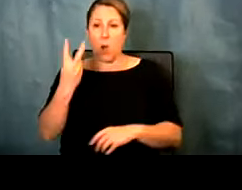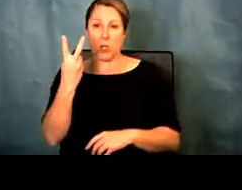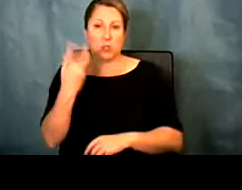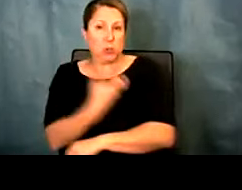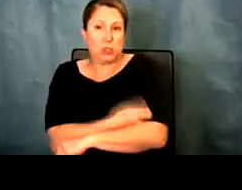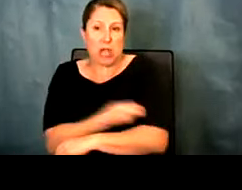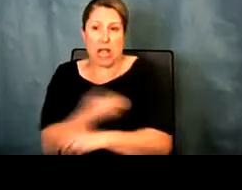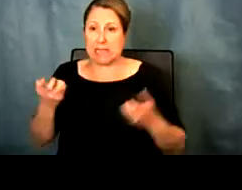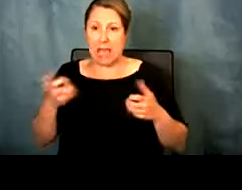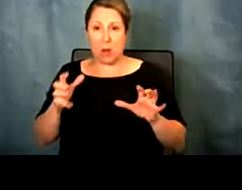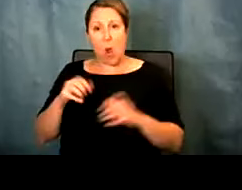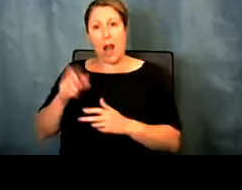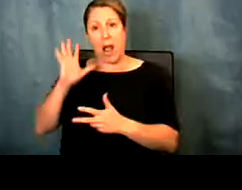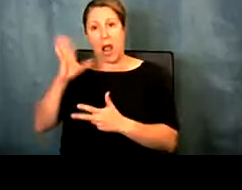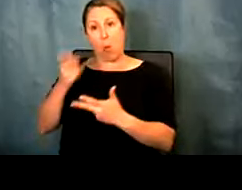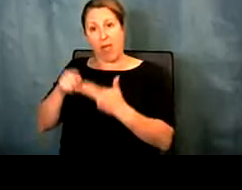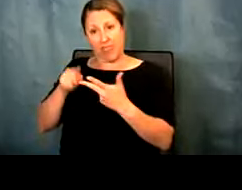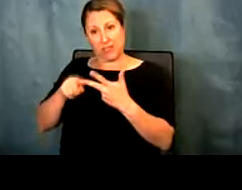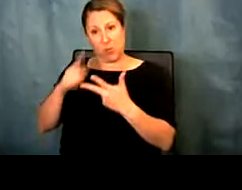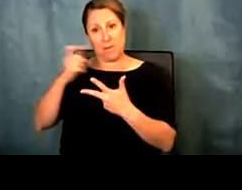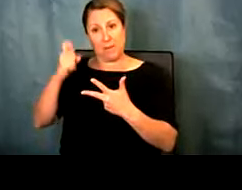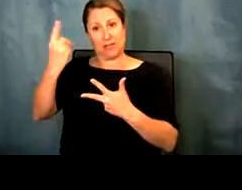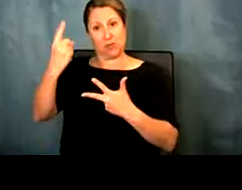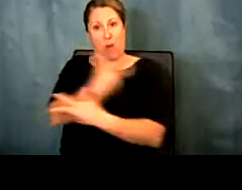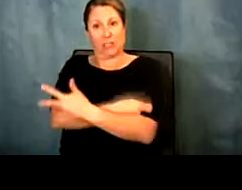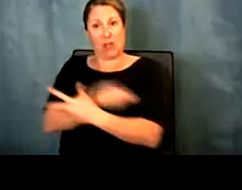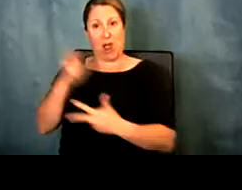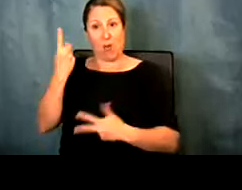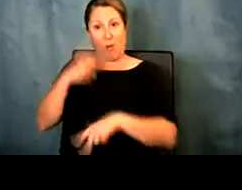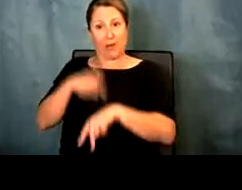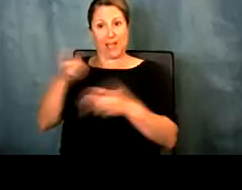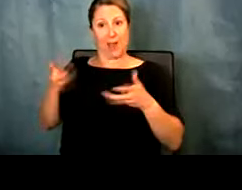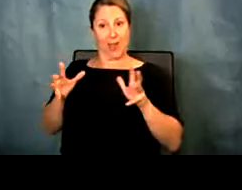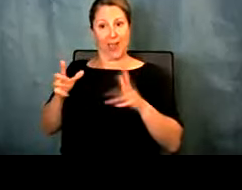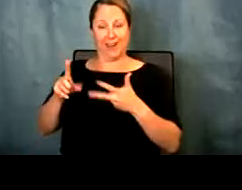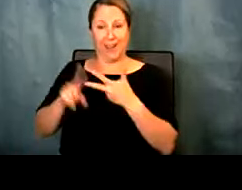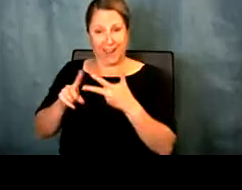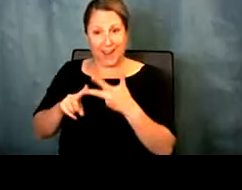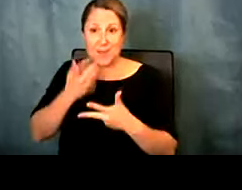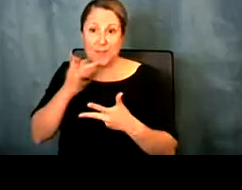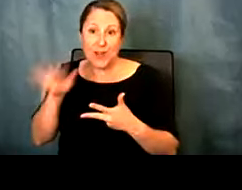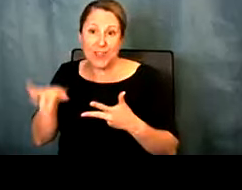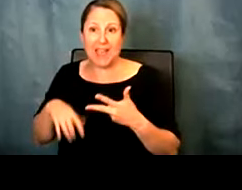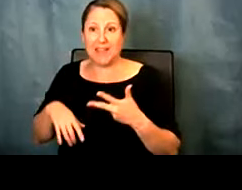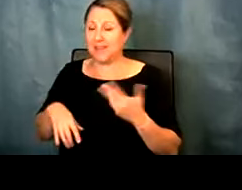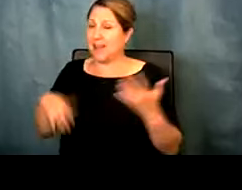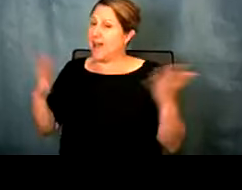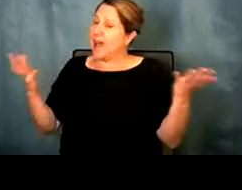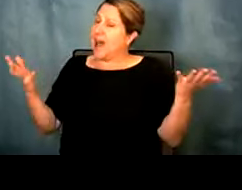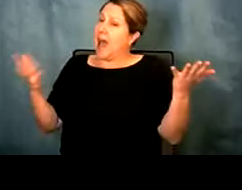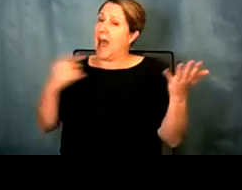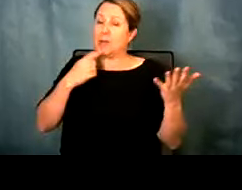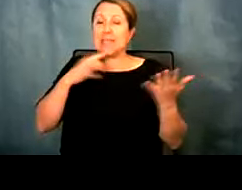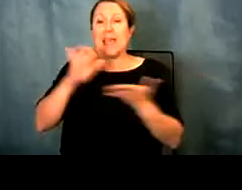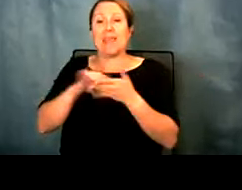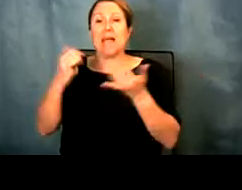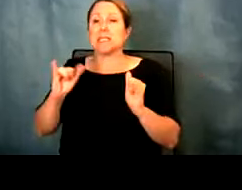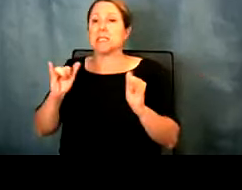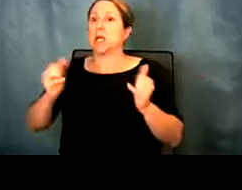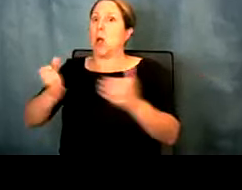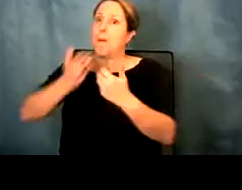I'm gonna stick with Johnson & Johnson as long as it's still, someone's telling me it's just 1 shot. I would say that's still infinitely